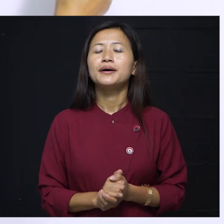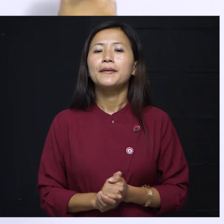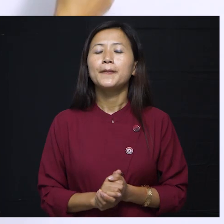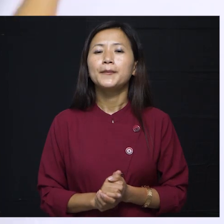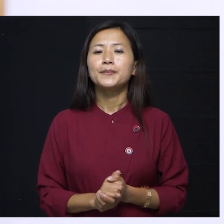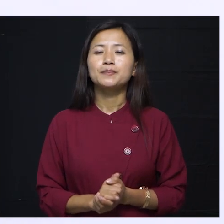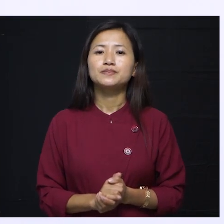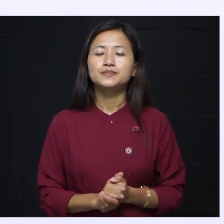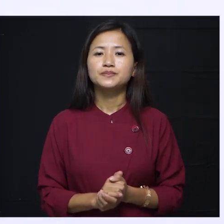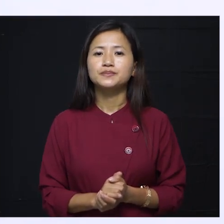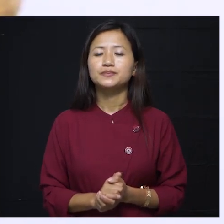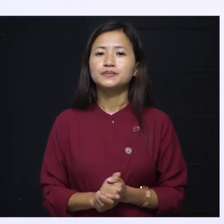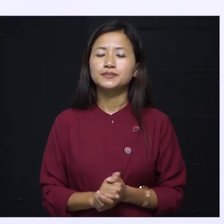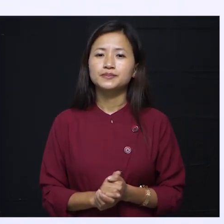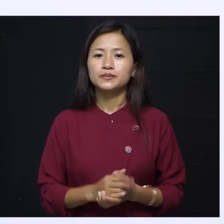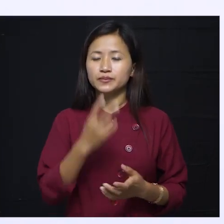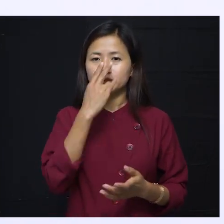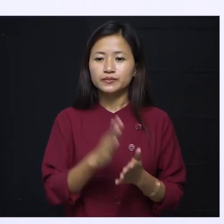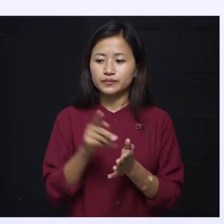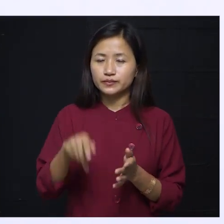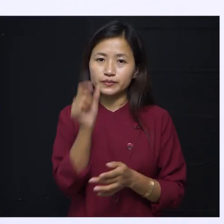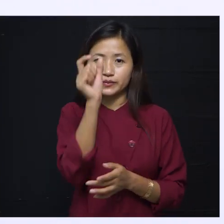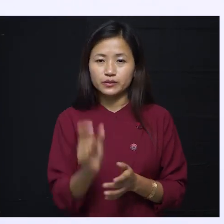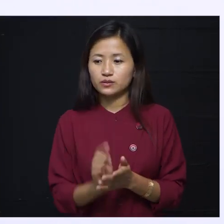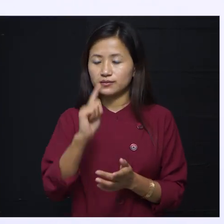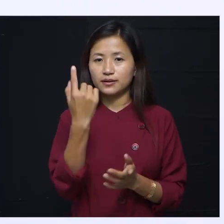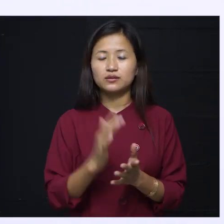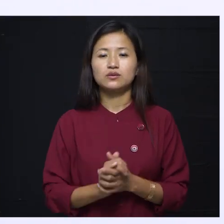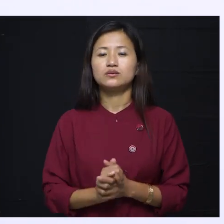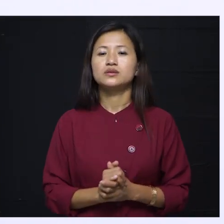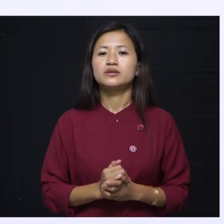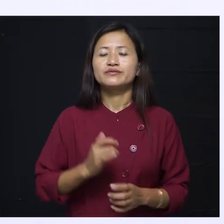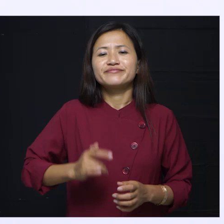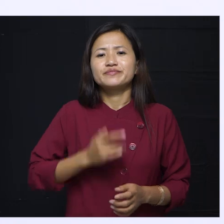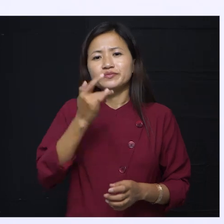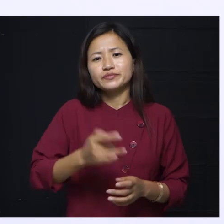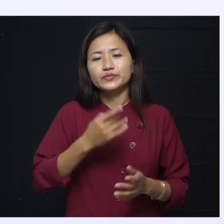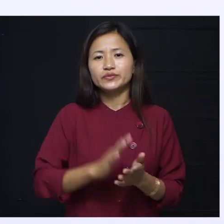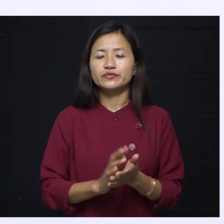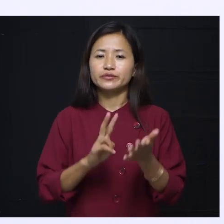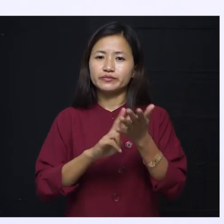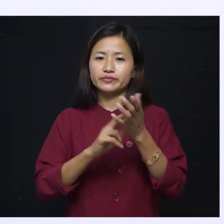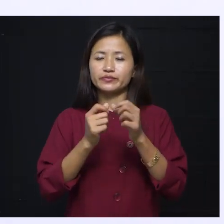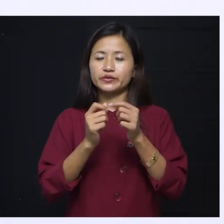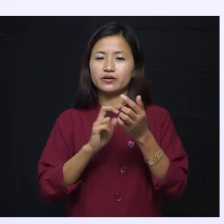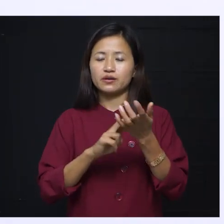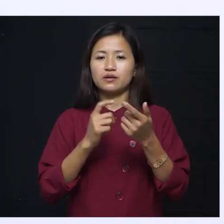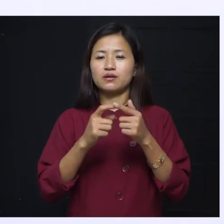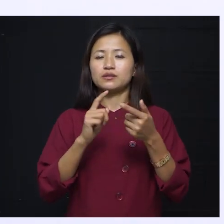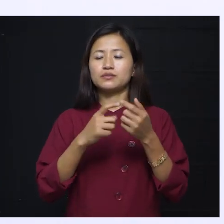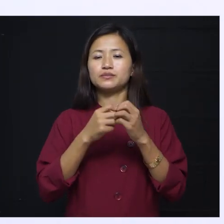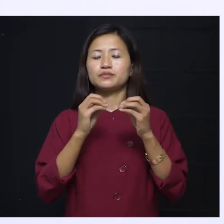Sleeping bag. So if we look at this word alone, we feel that this is a verb and that it